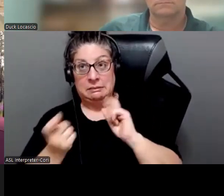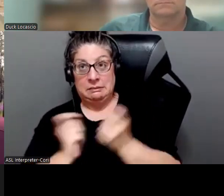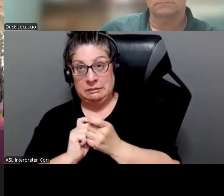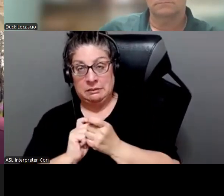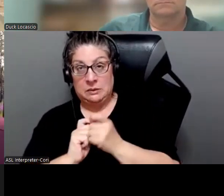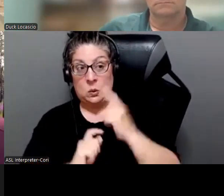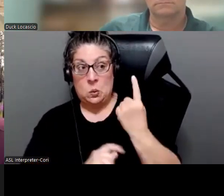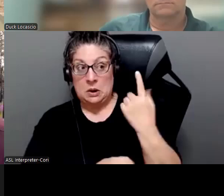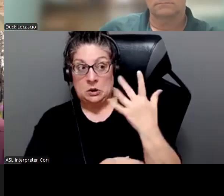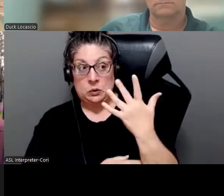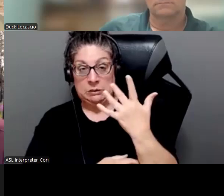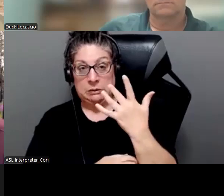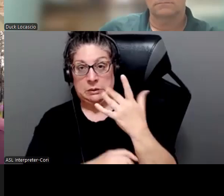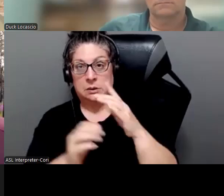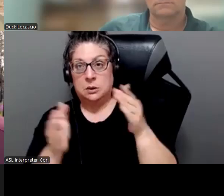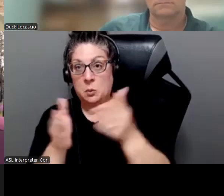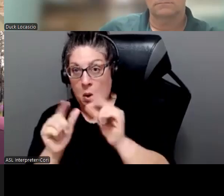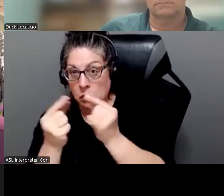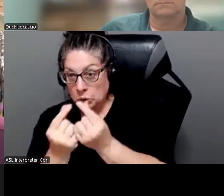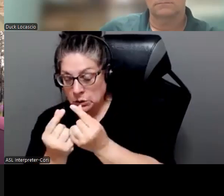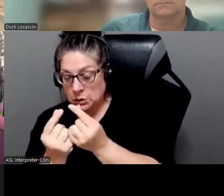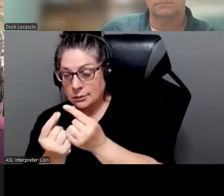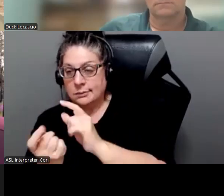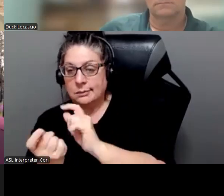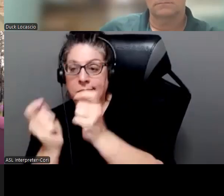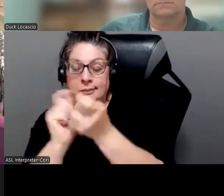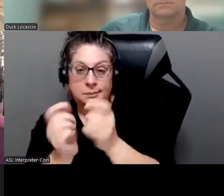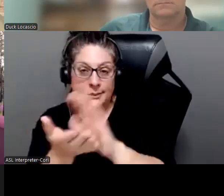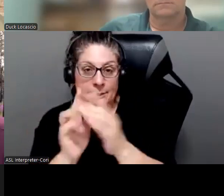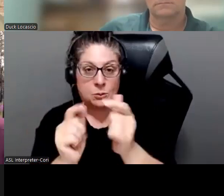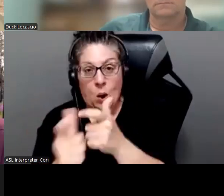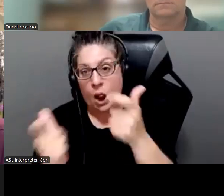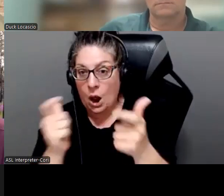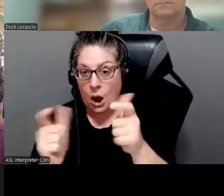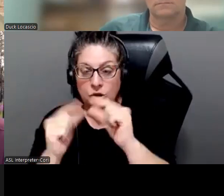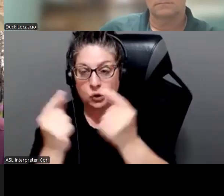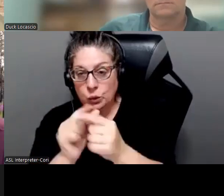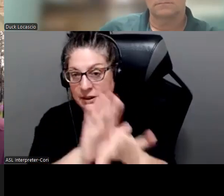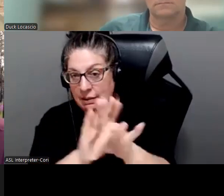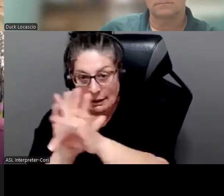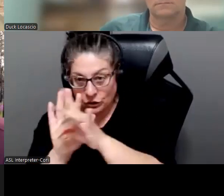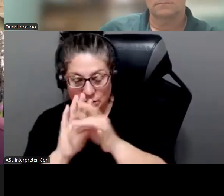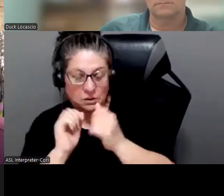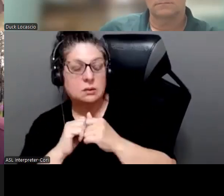single tree to small group to really getting into larger group selections.